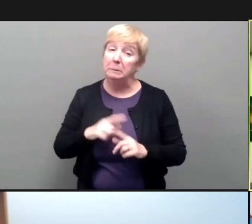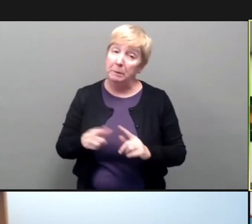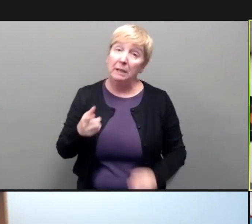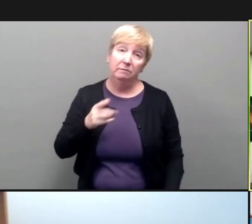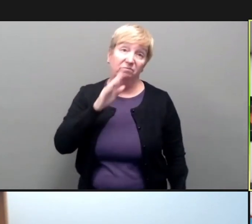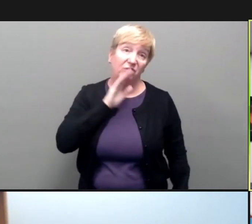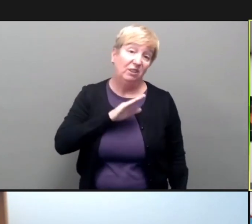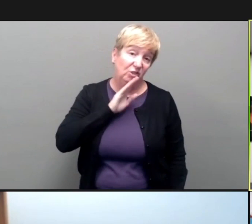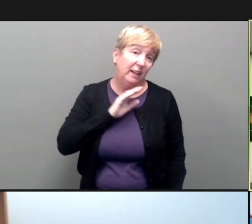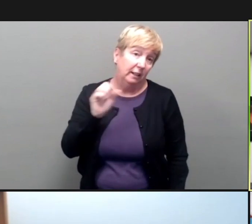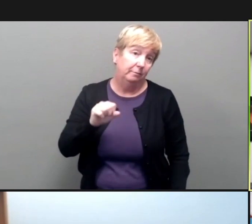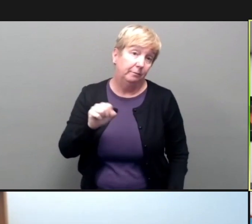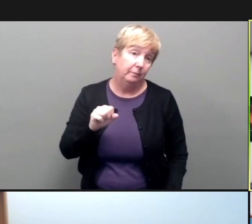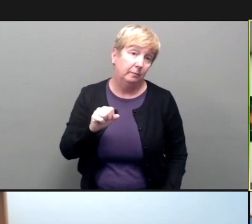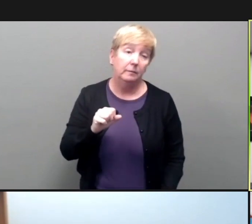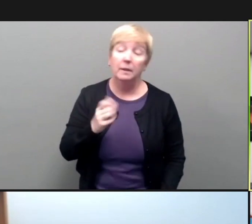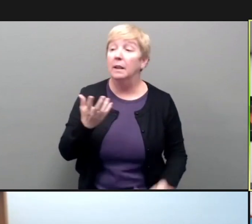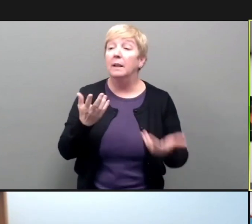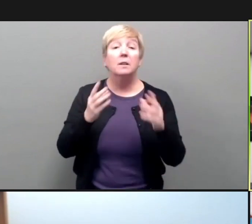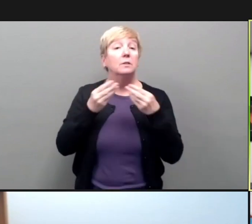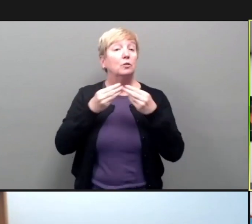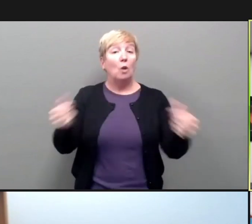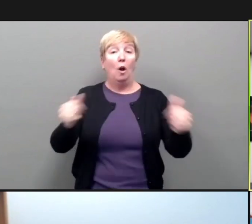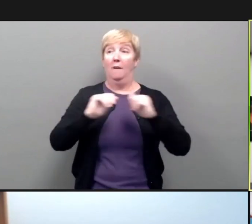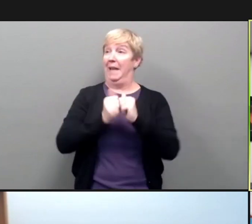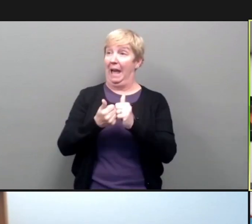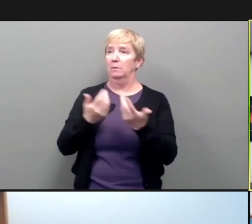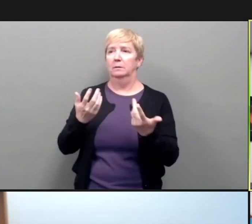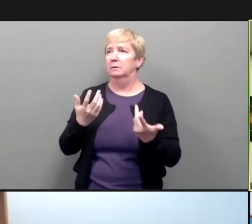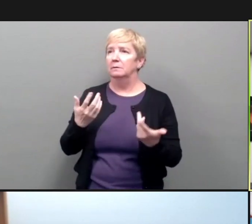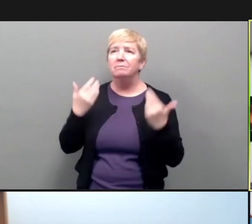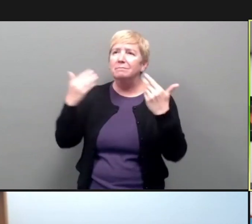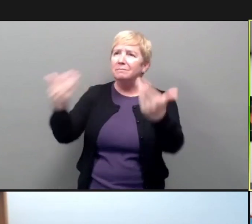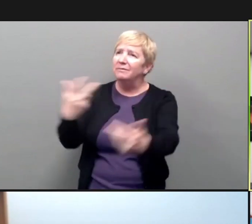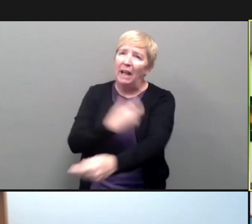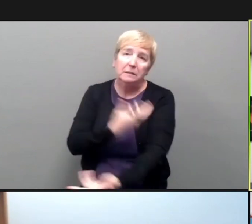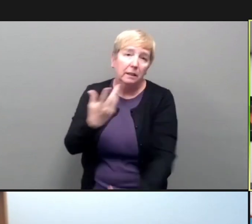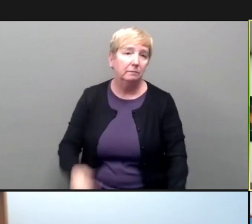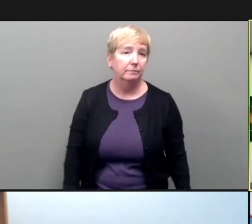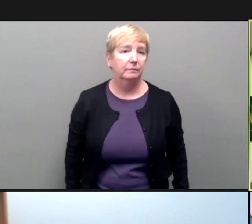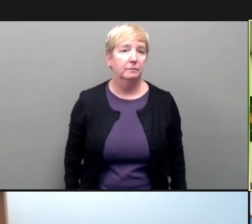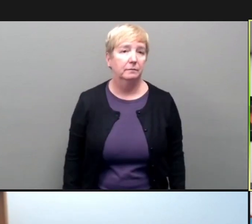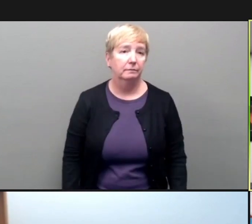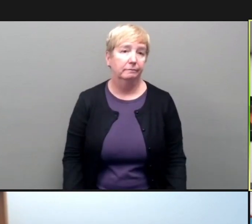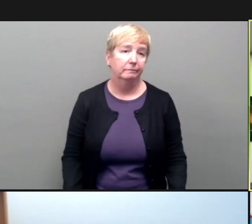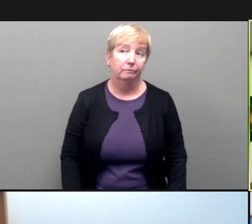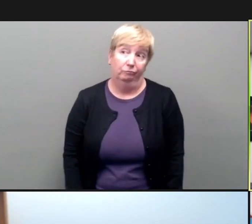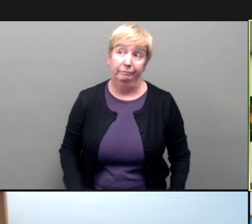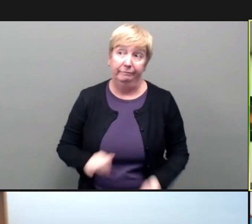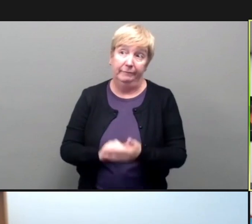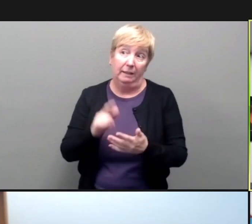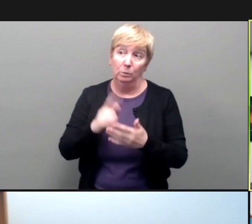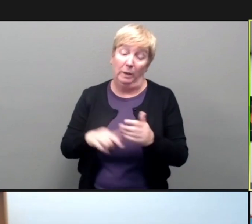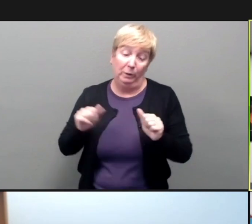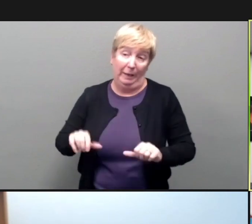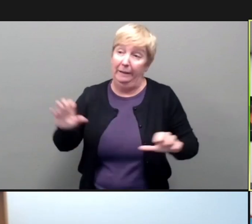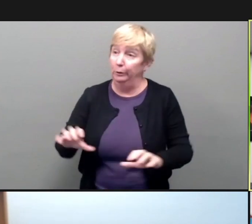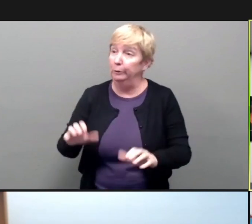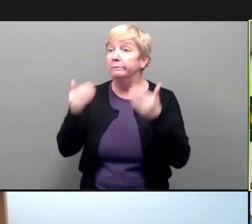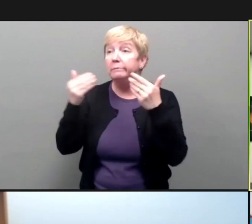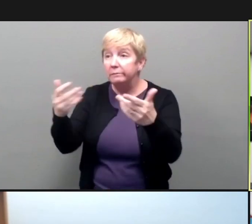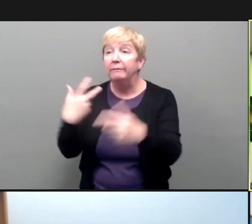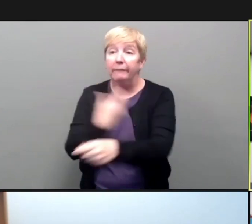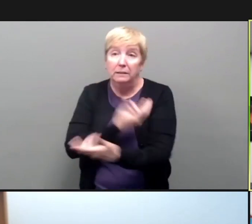with. This can be solved immediately if everyone would just get vaccinated. So that's what can be done. Everybody just needs to get